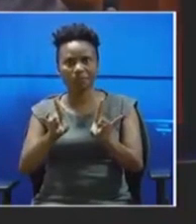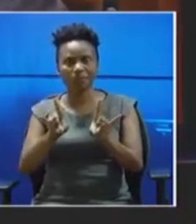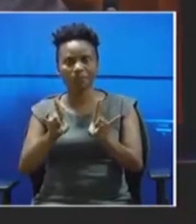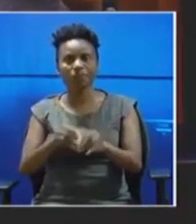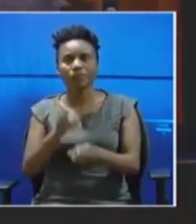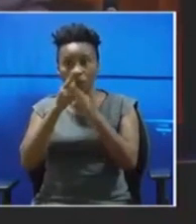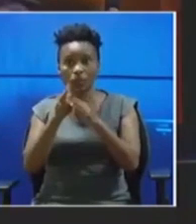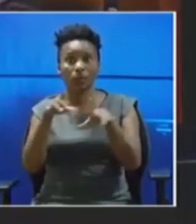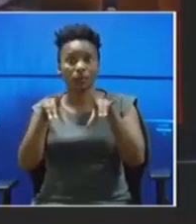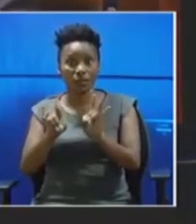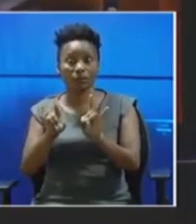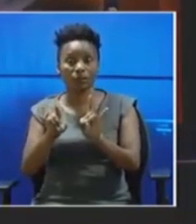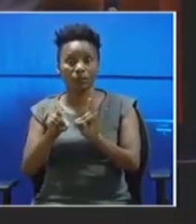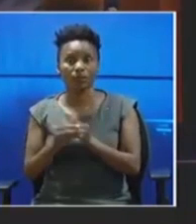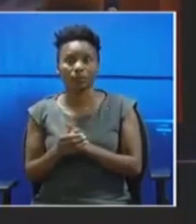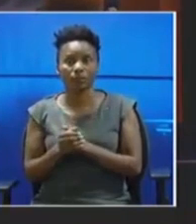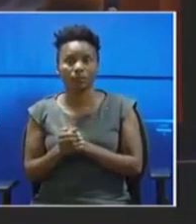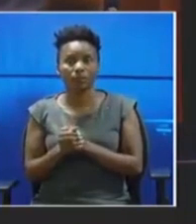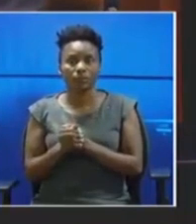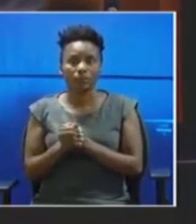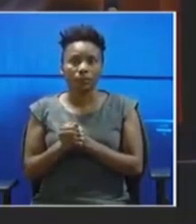Honorable Chair. Chief Whip.